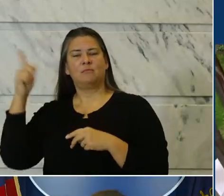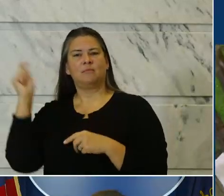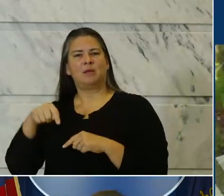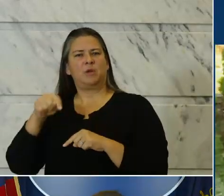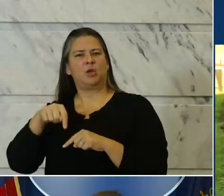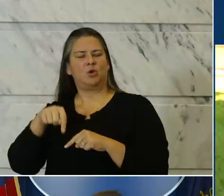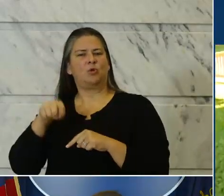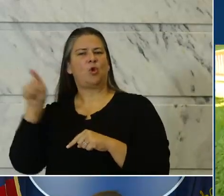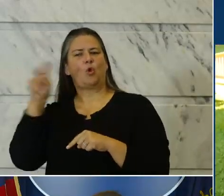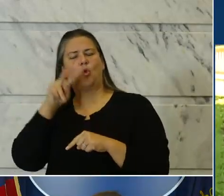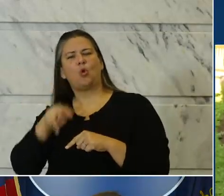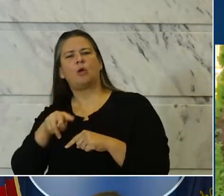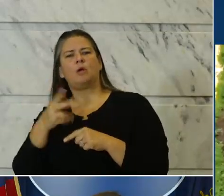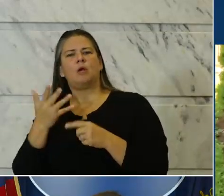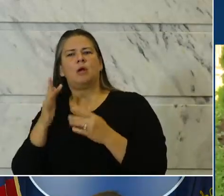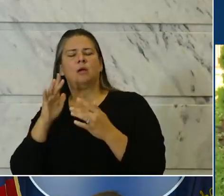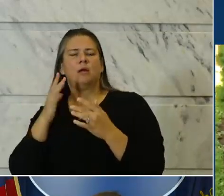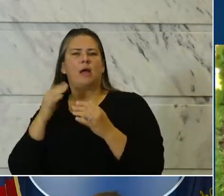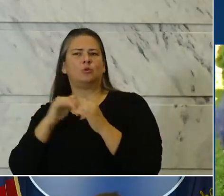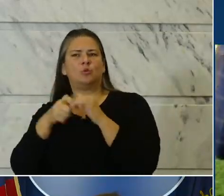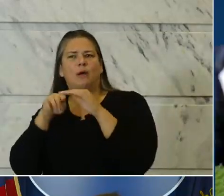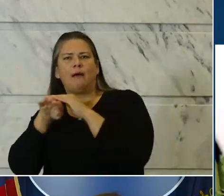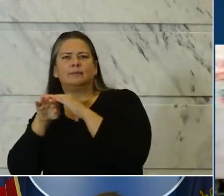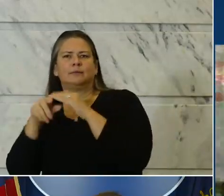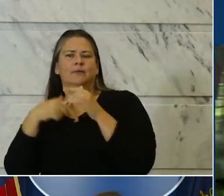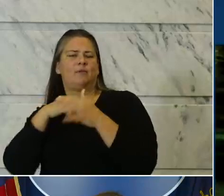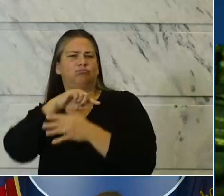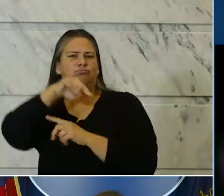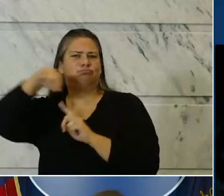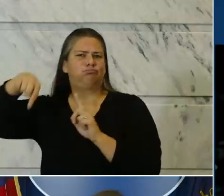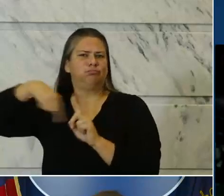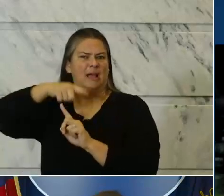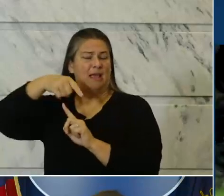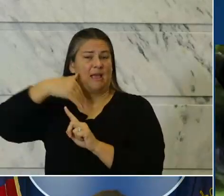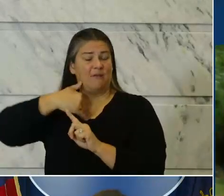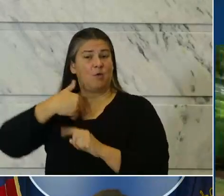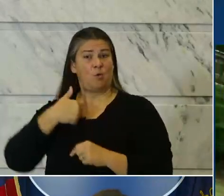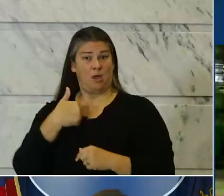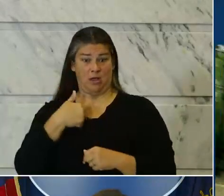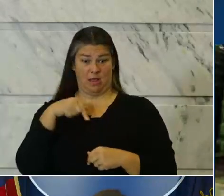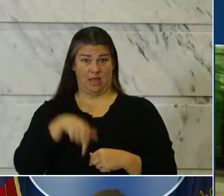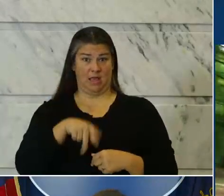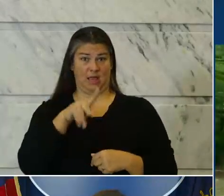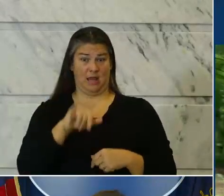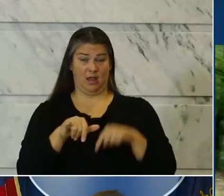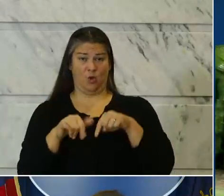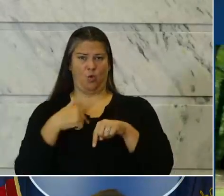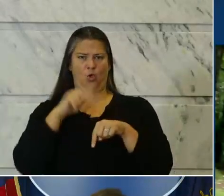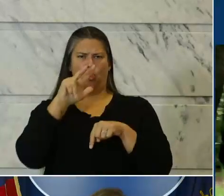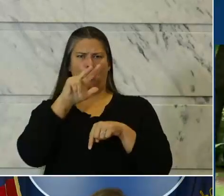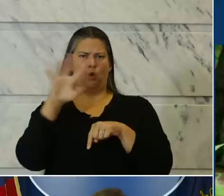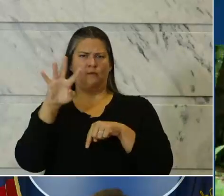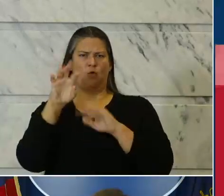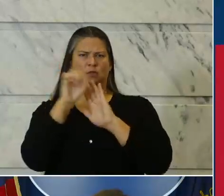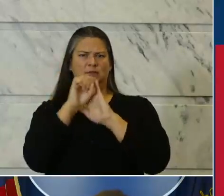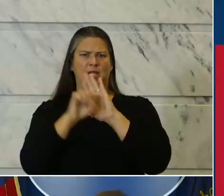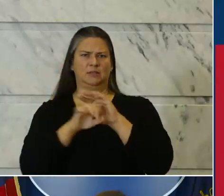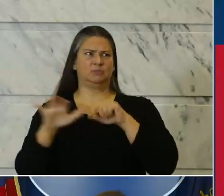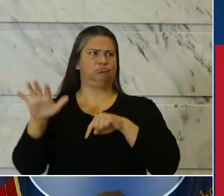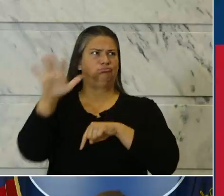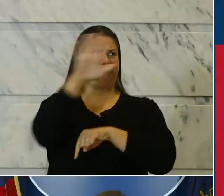Commonwealth. We are at the center of a 34-state distribution area in the eastern United